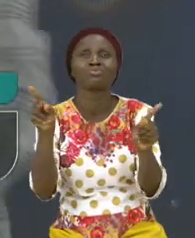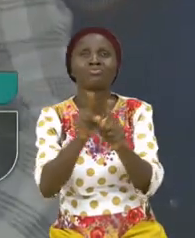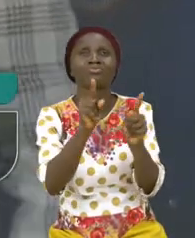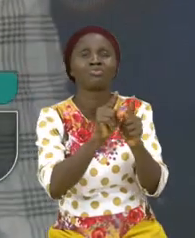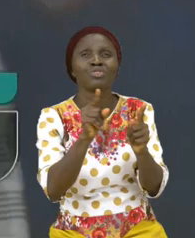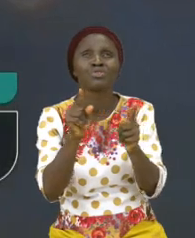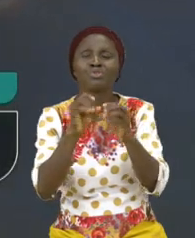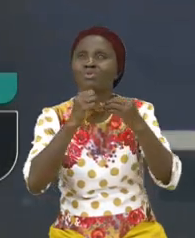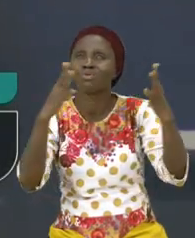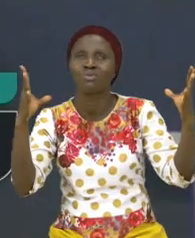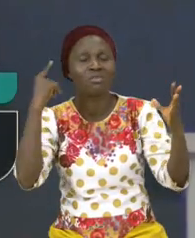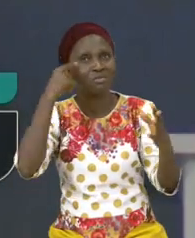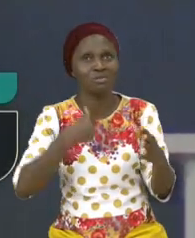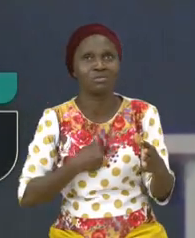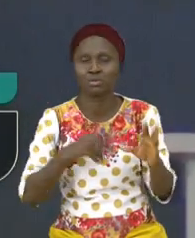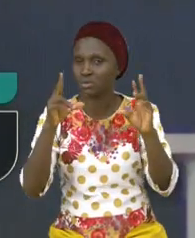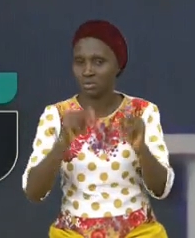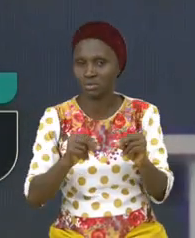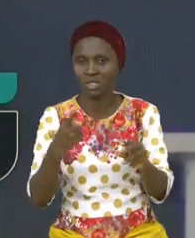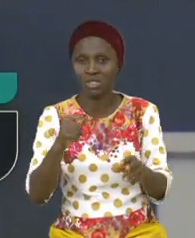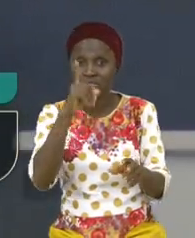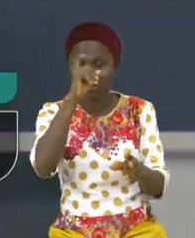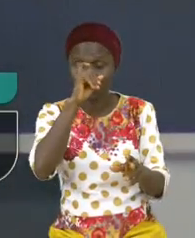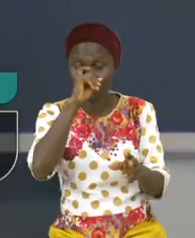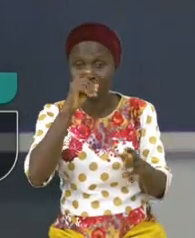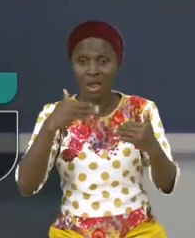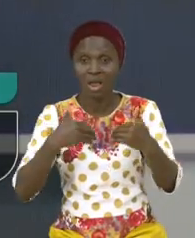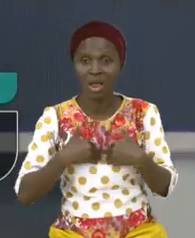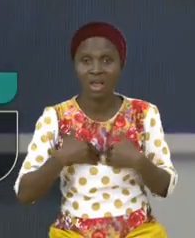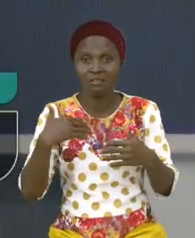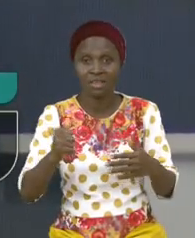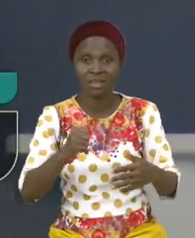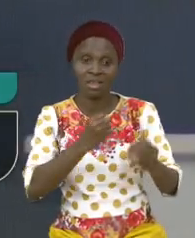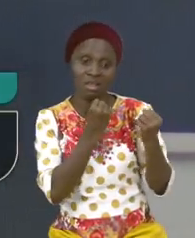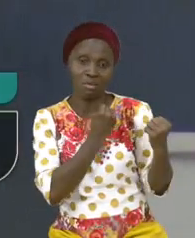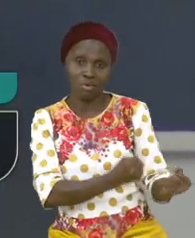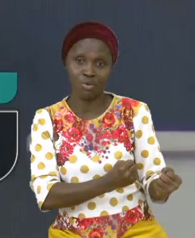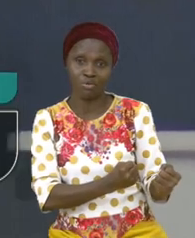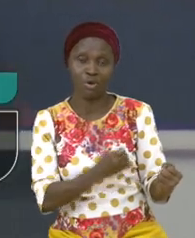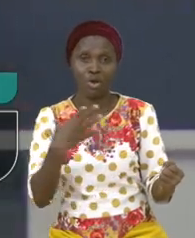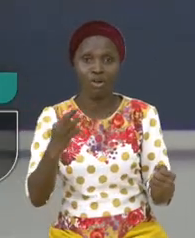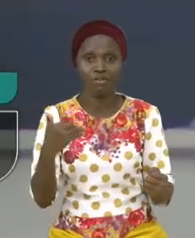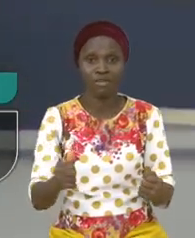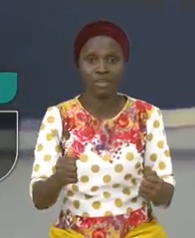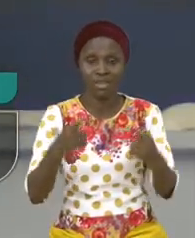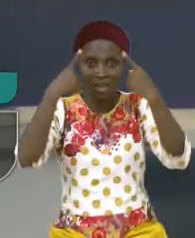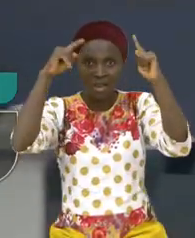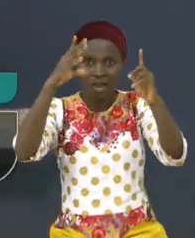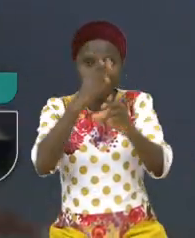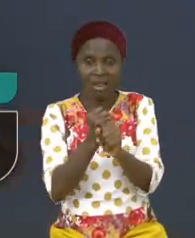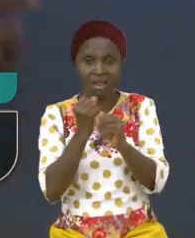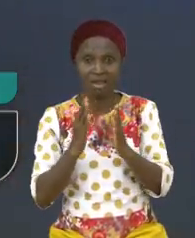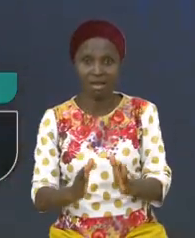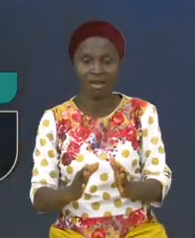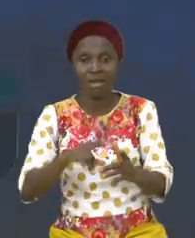over. No, the eagle has the guts of a go-getter. And when the